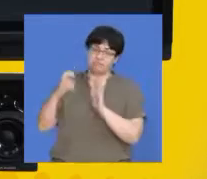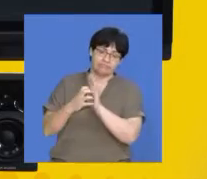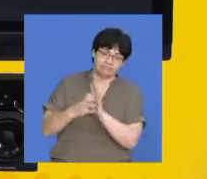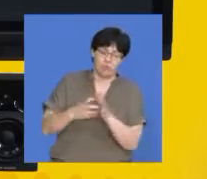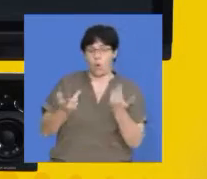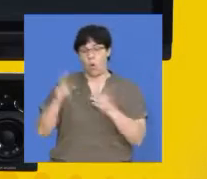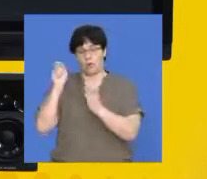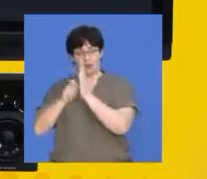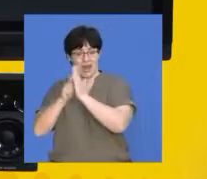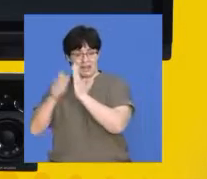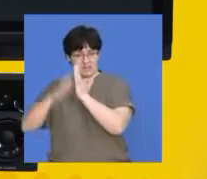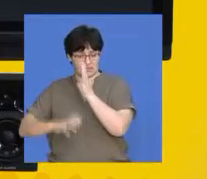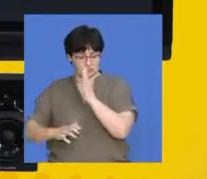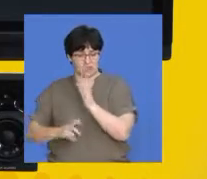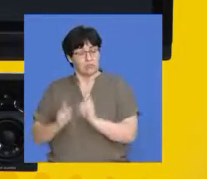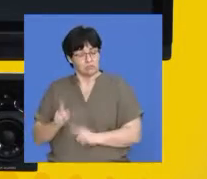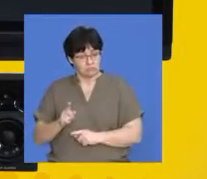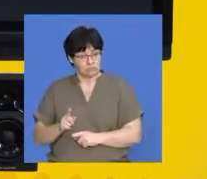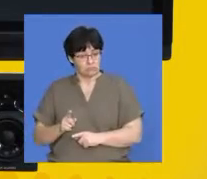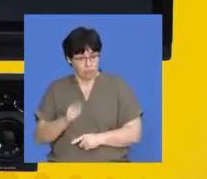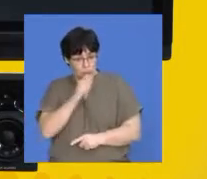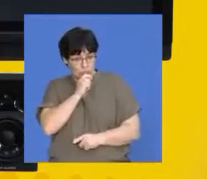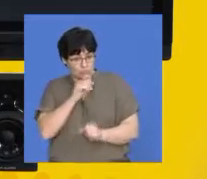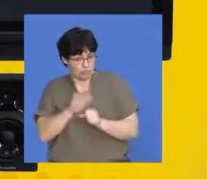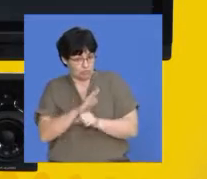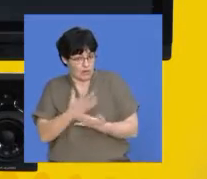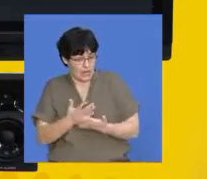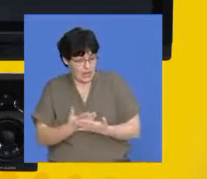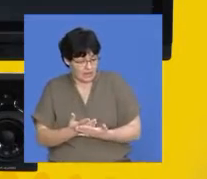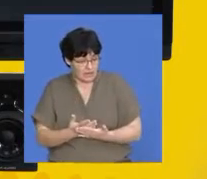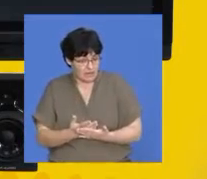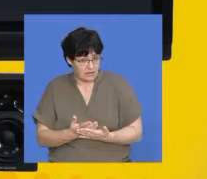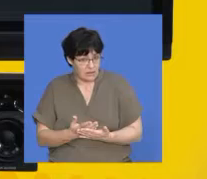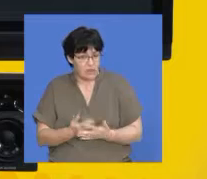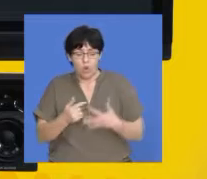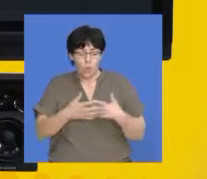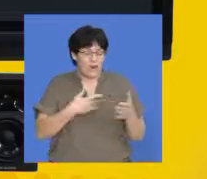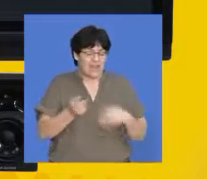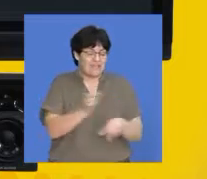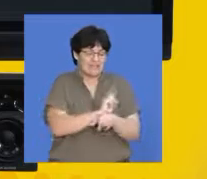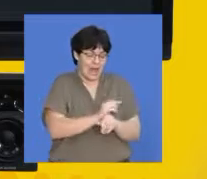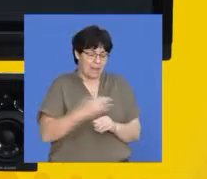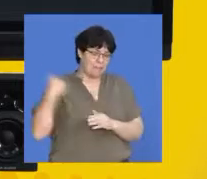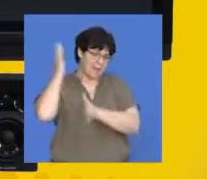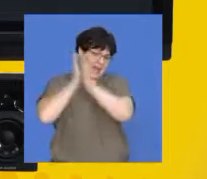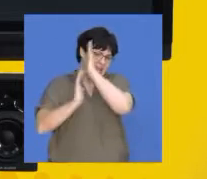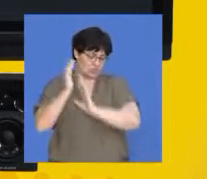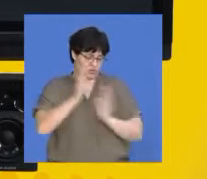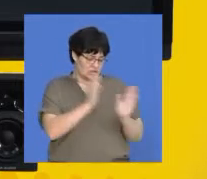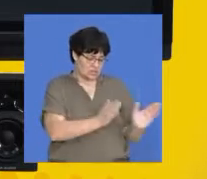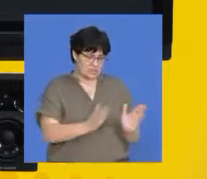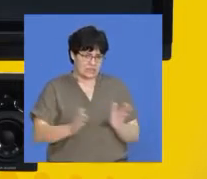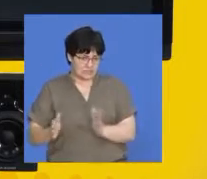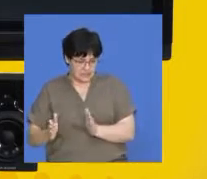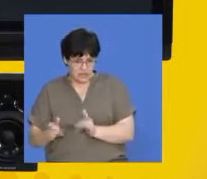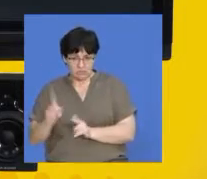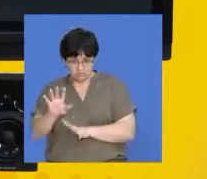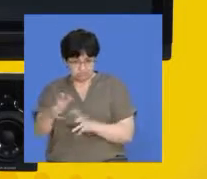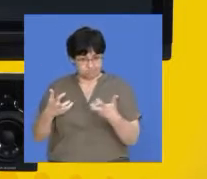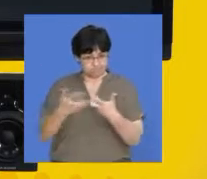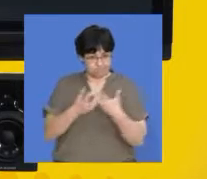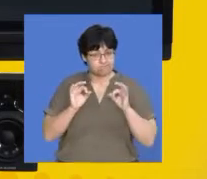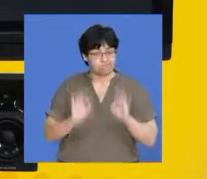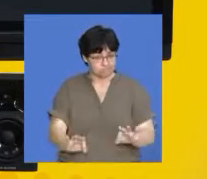textual. Is it a useful source in understanding whatever period in history you will be studying? Because remember, there's